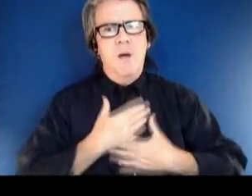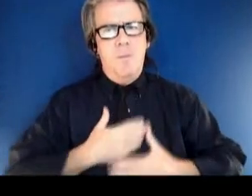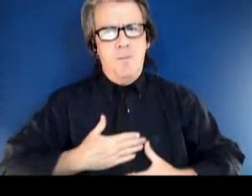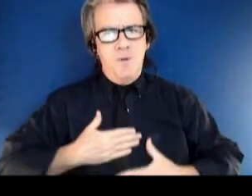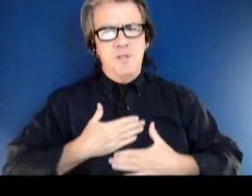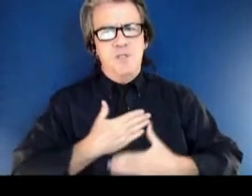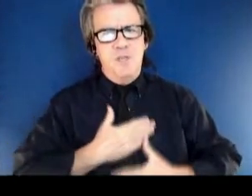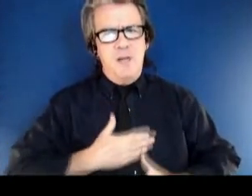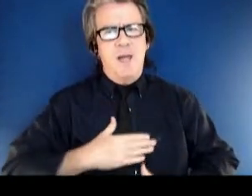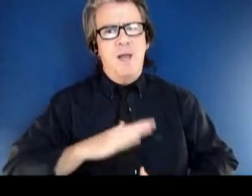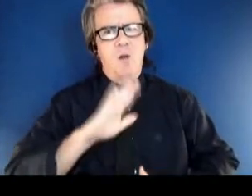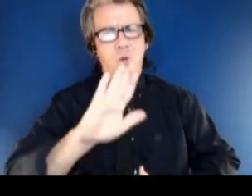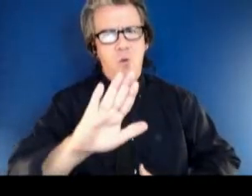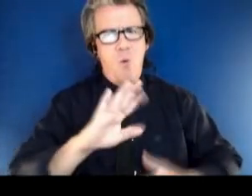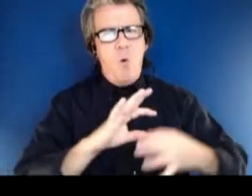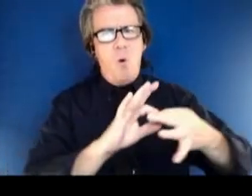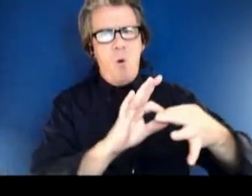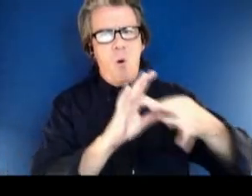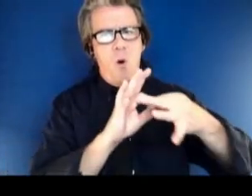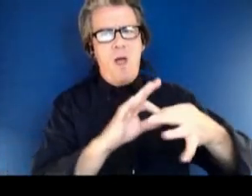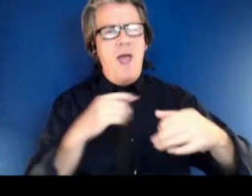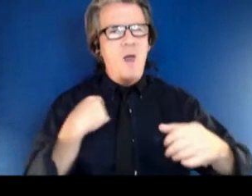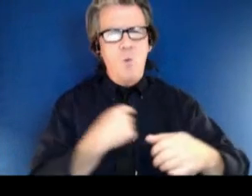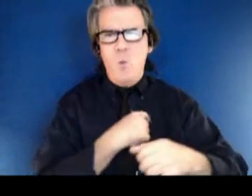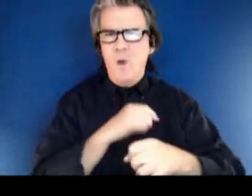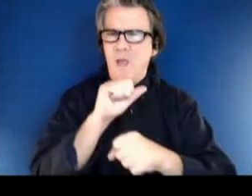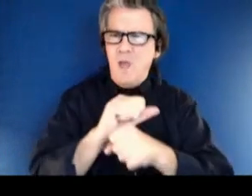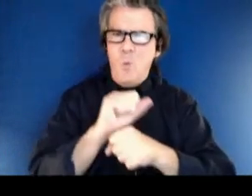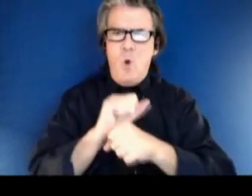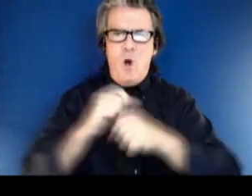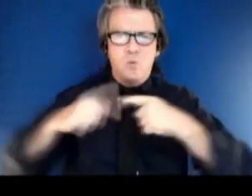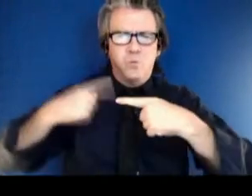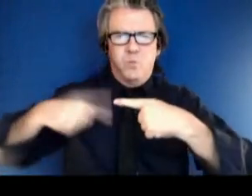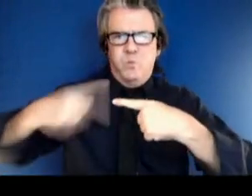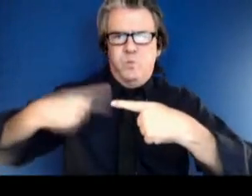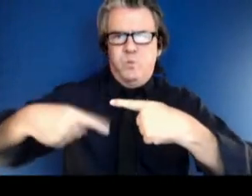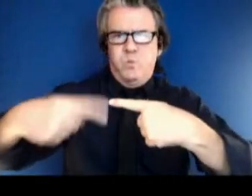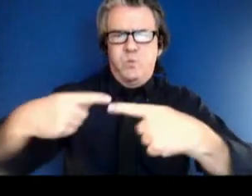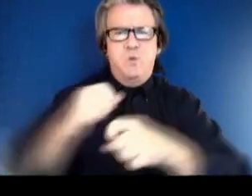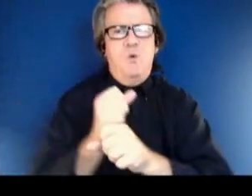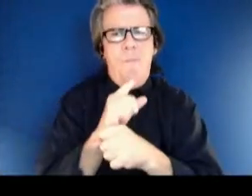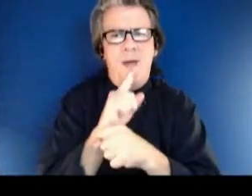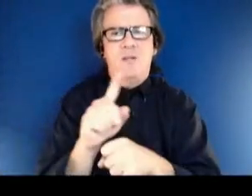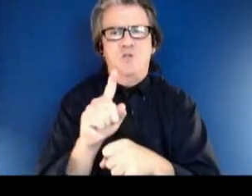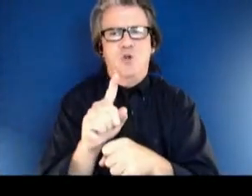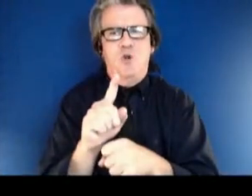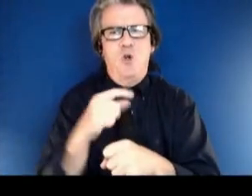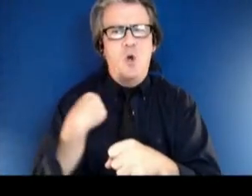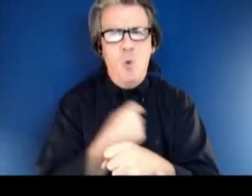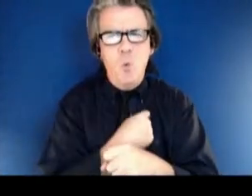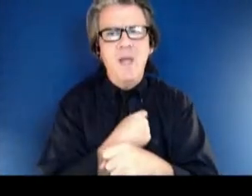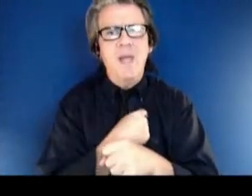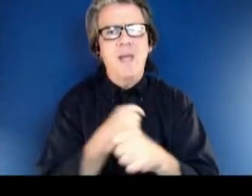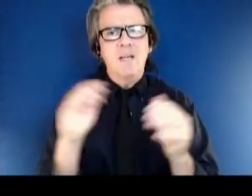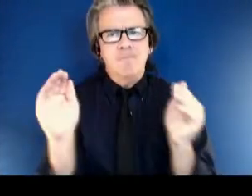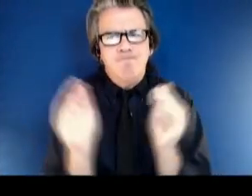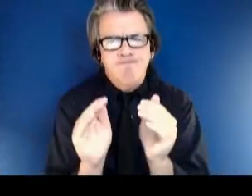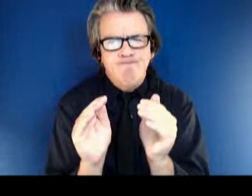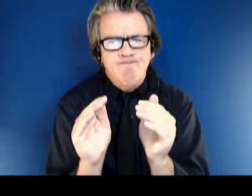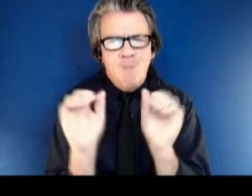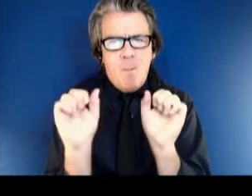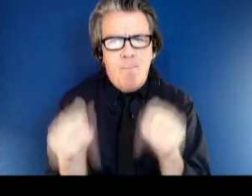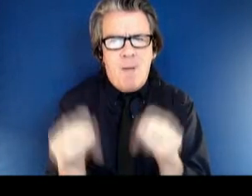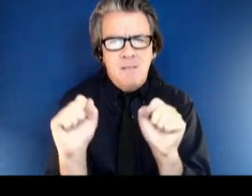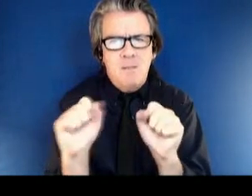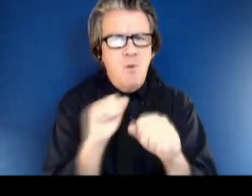understanding and also tell you that we have dedicated teams working around the clock to make these events smaller and shorter. And